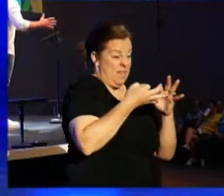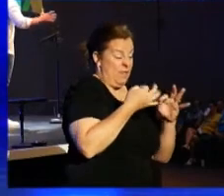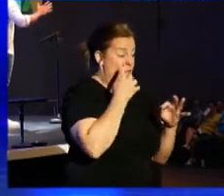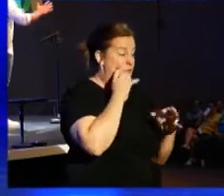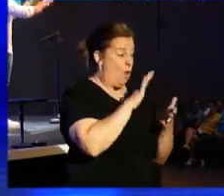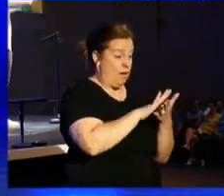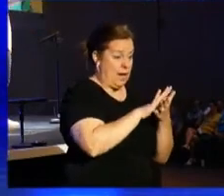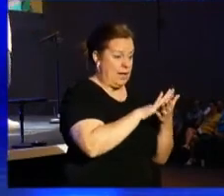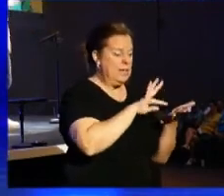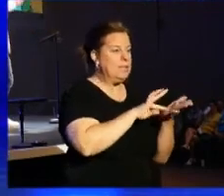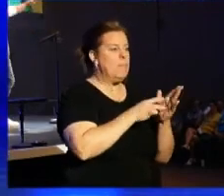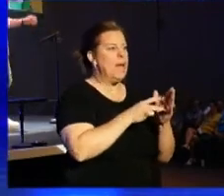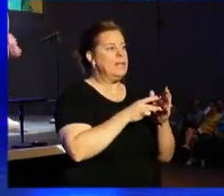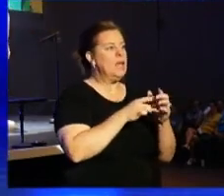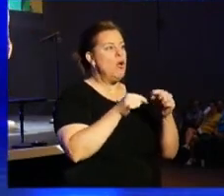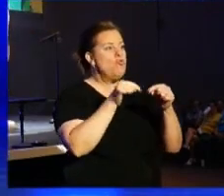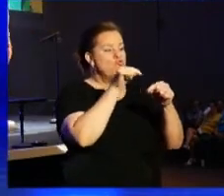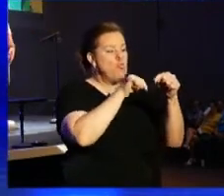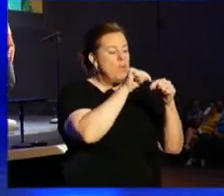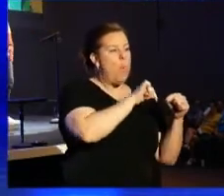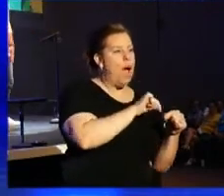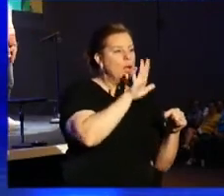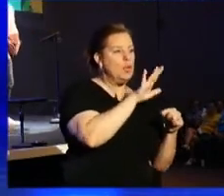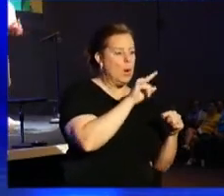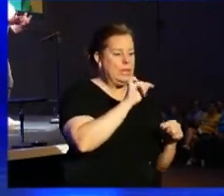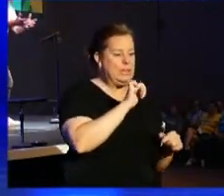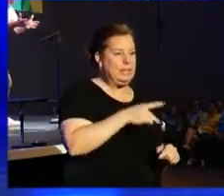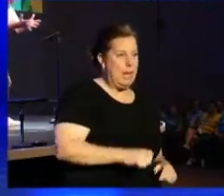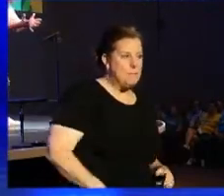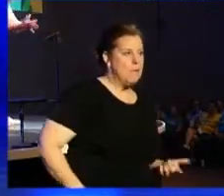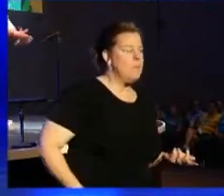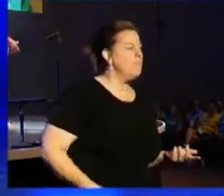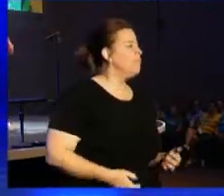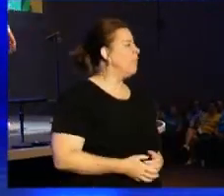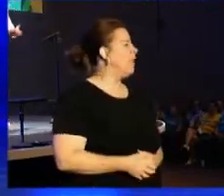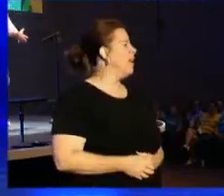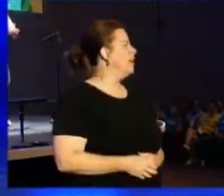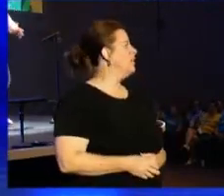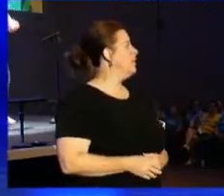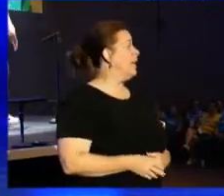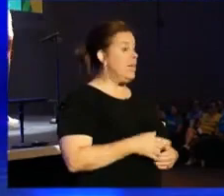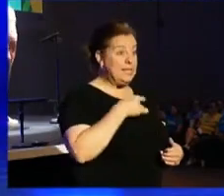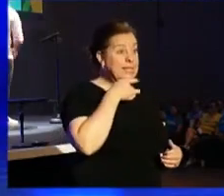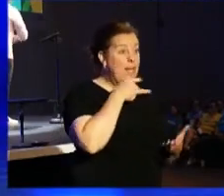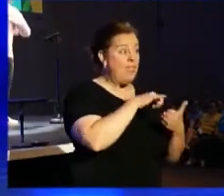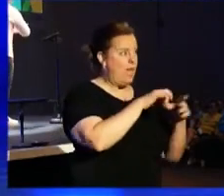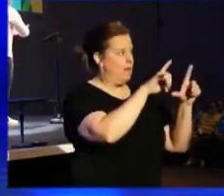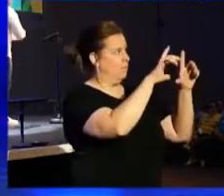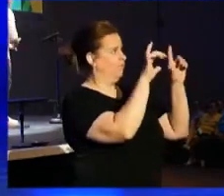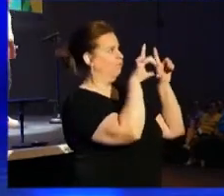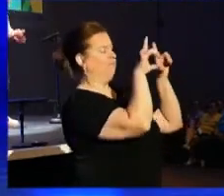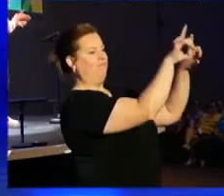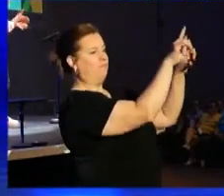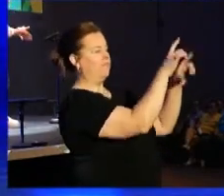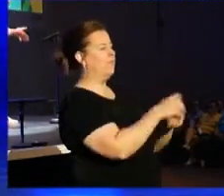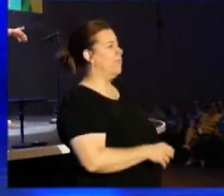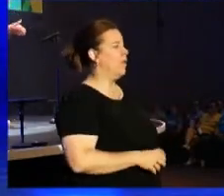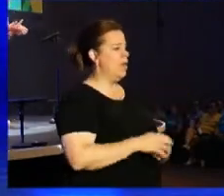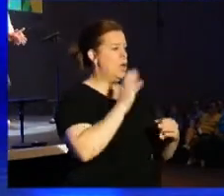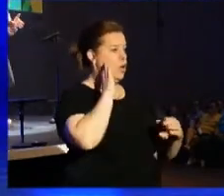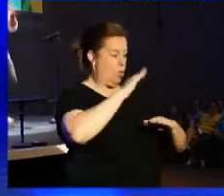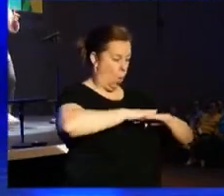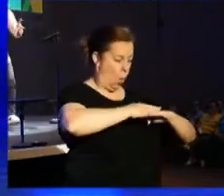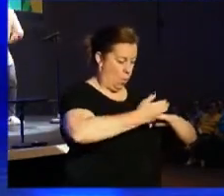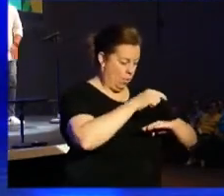you're faced with a poster. Be kind, rewind. At the video return, it said, be kind, rewind. You open up the tape, there's a sticker.